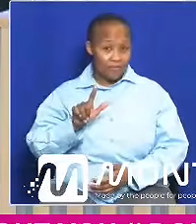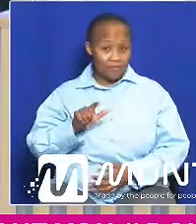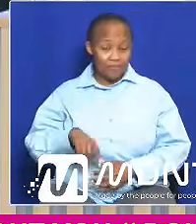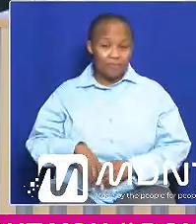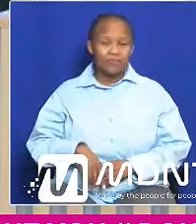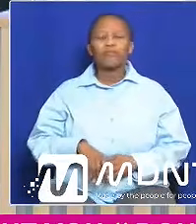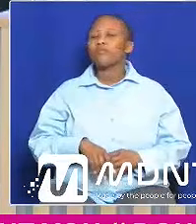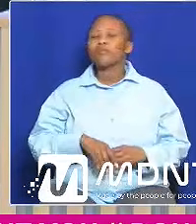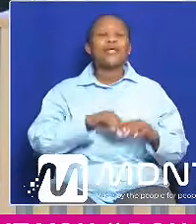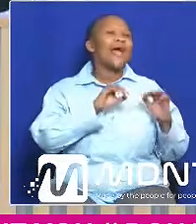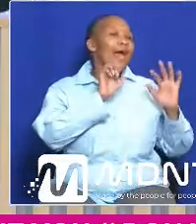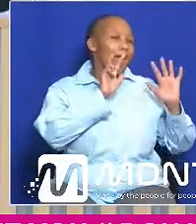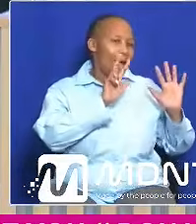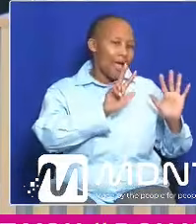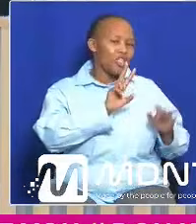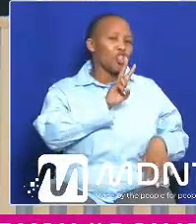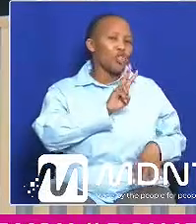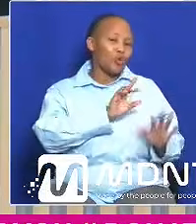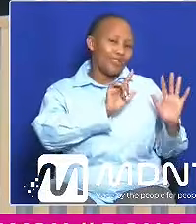827, Chair. I do apologize.